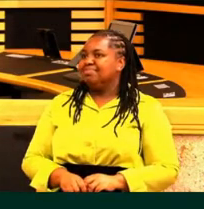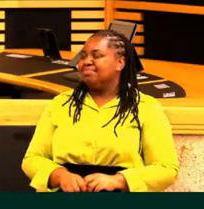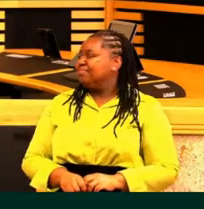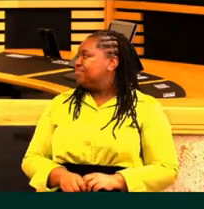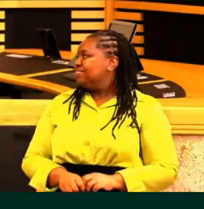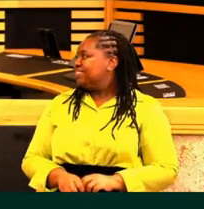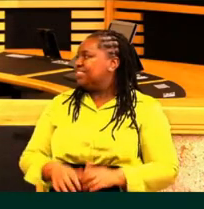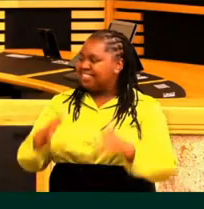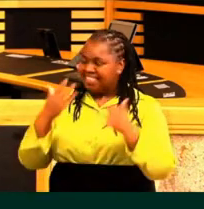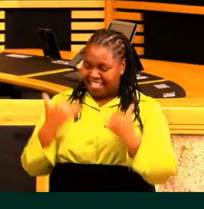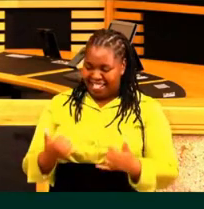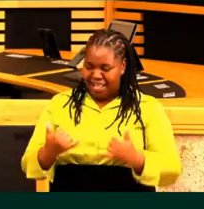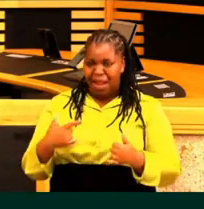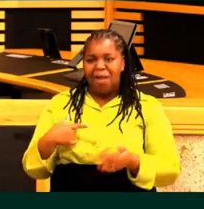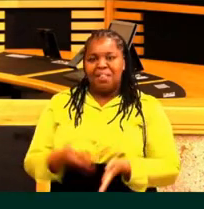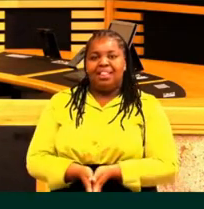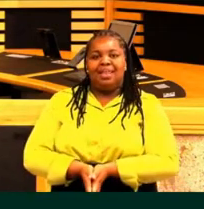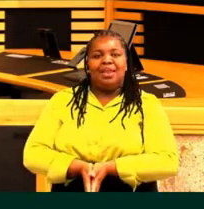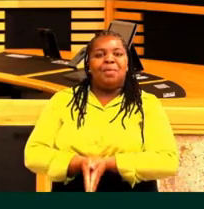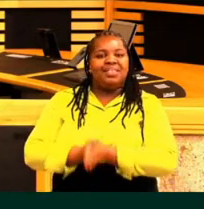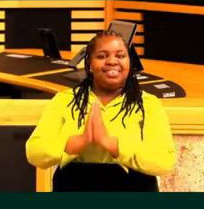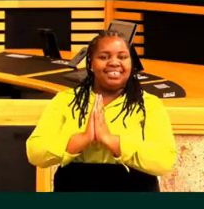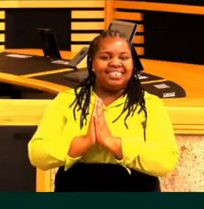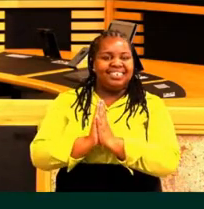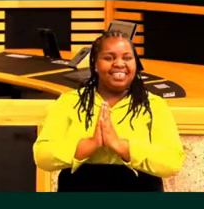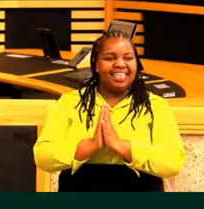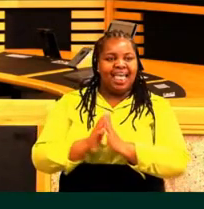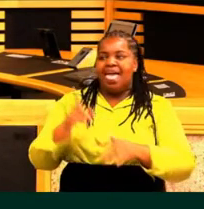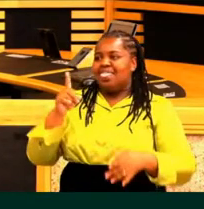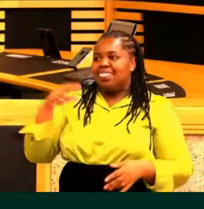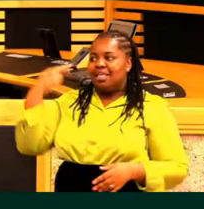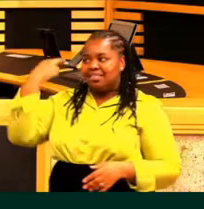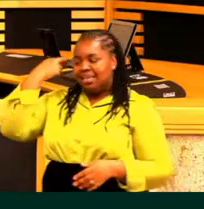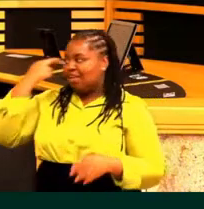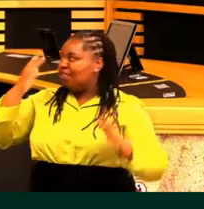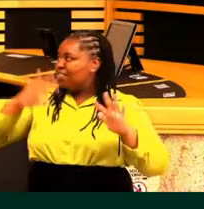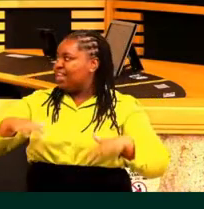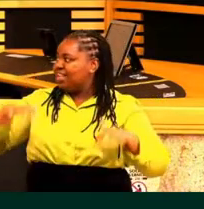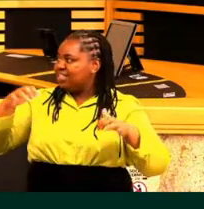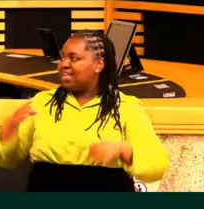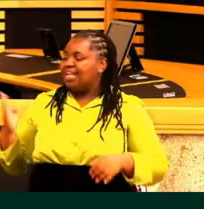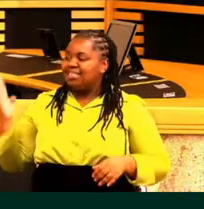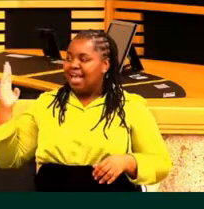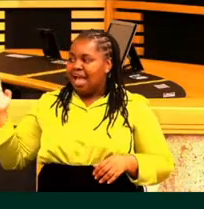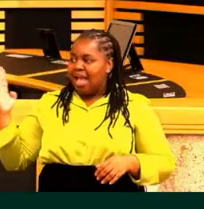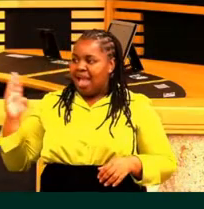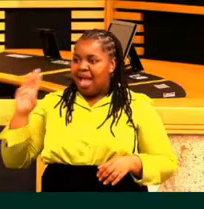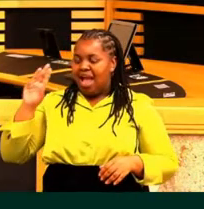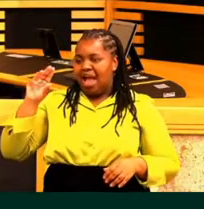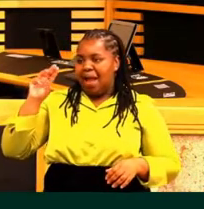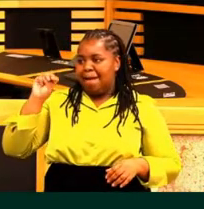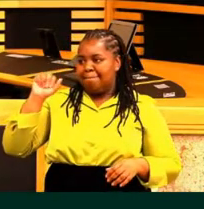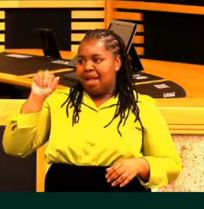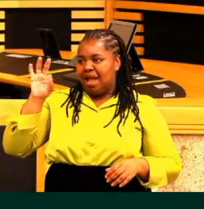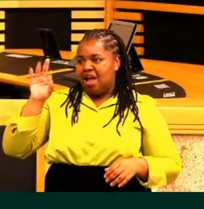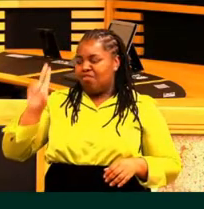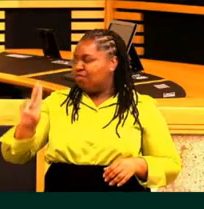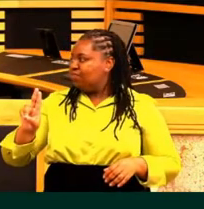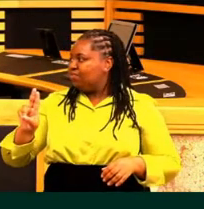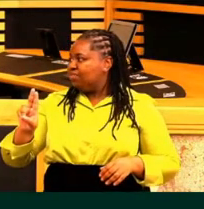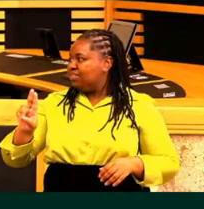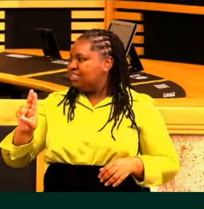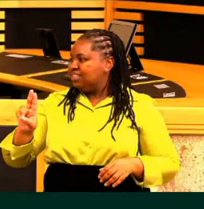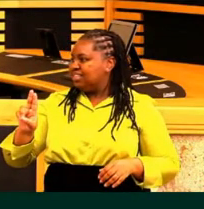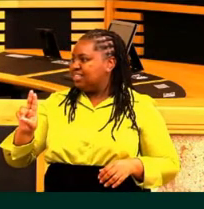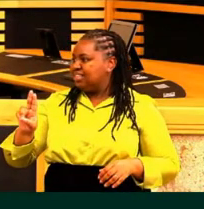therefore I will therefore request the secretary of the legislature horrible commandment Mr command MAF